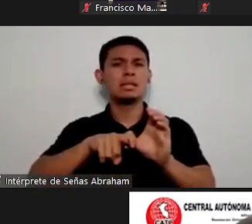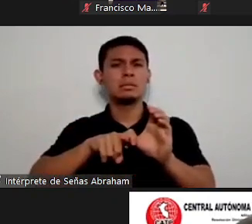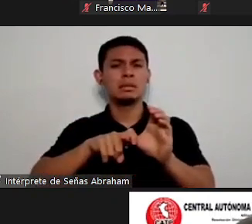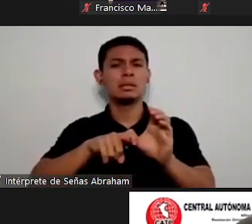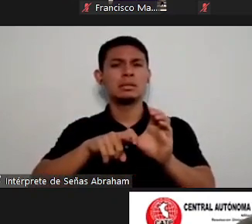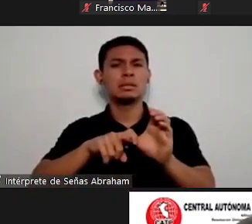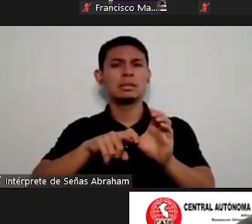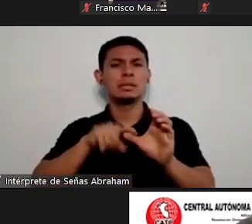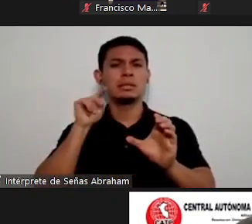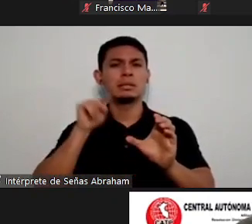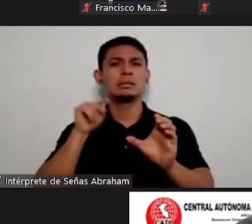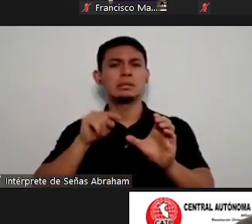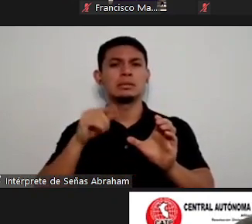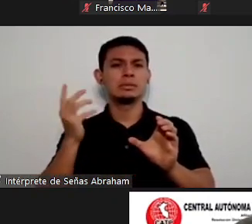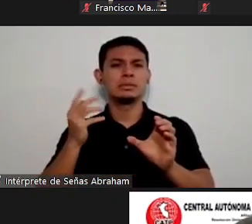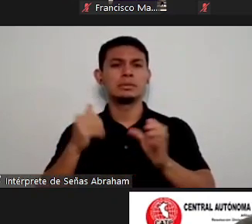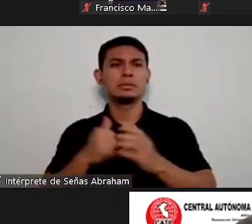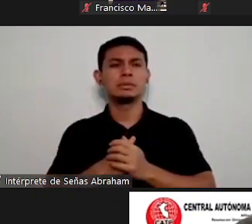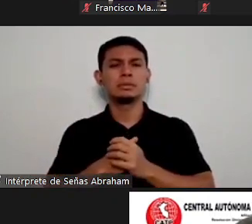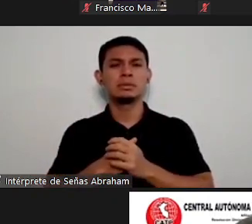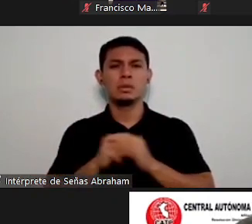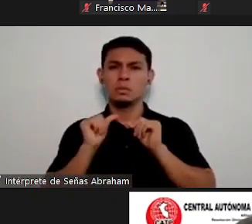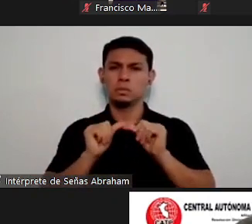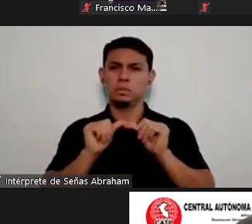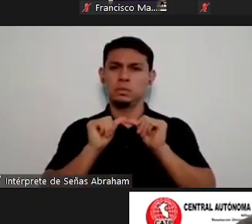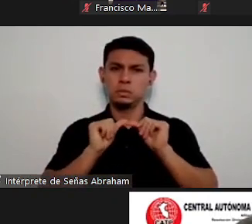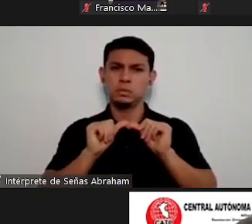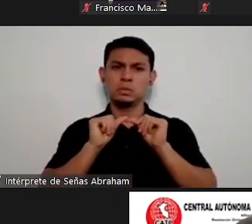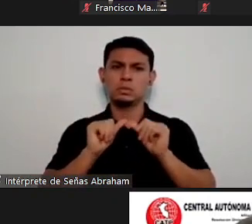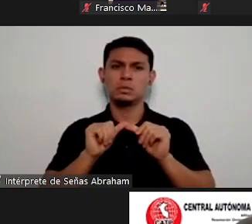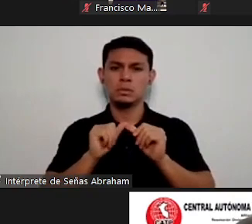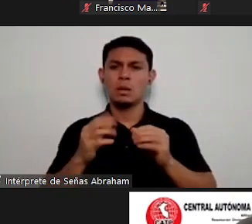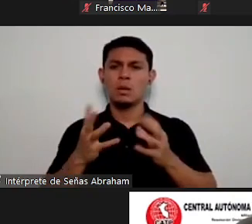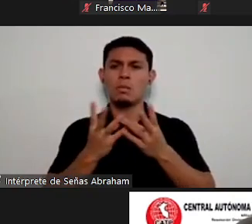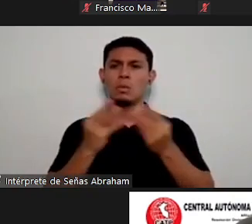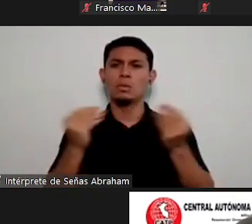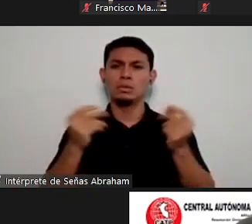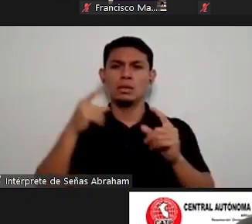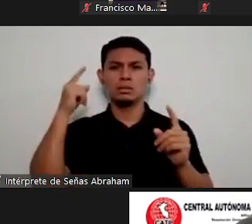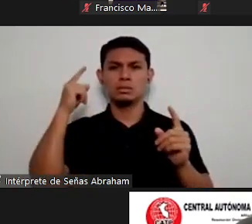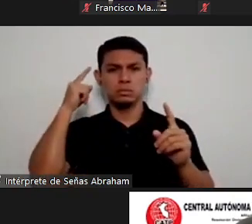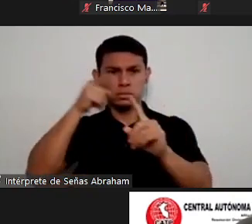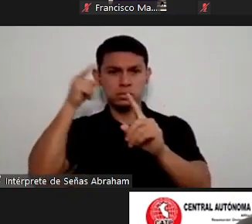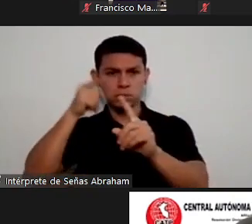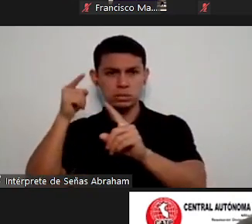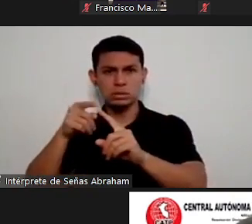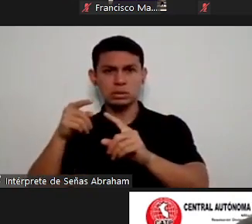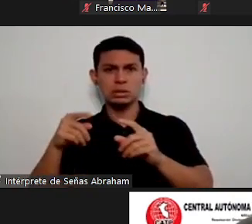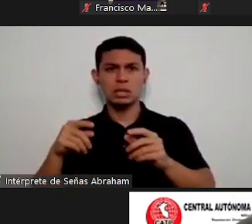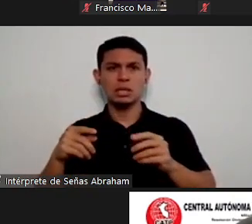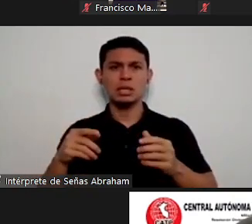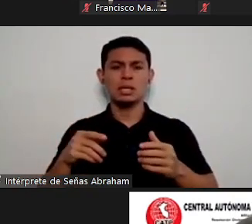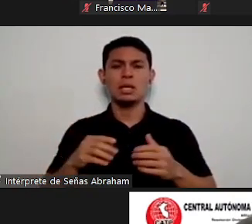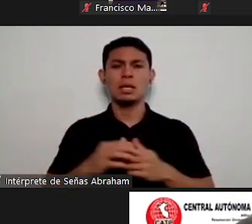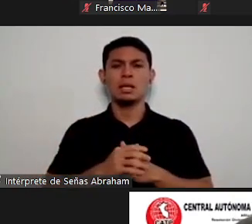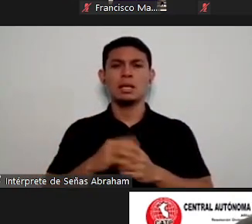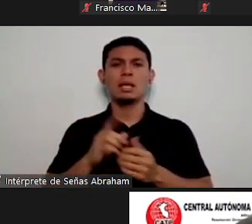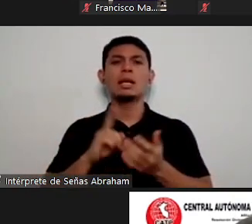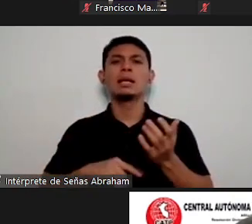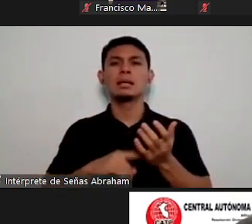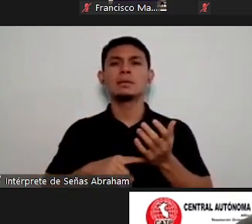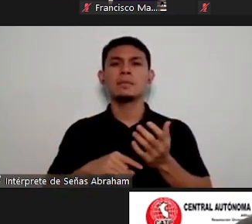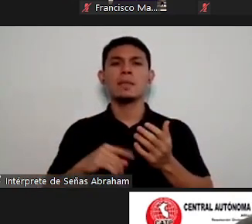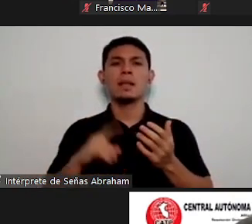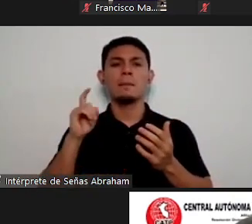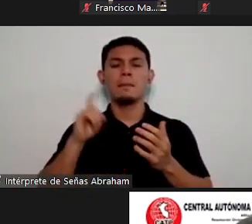that where we have a participation a cause in participation and with a lot of proposals from